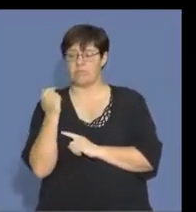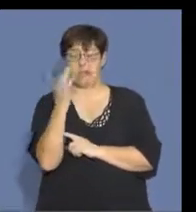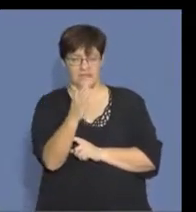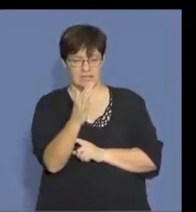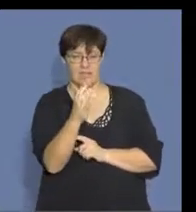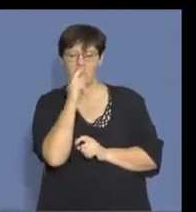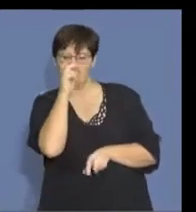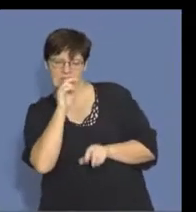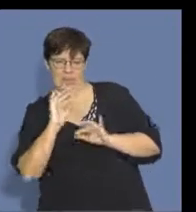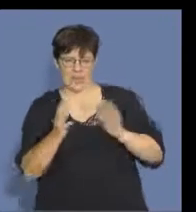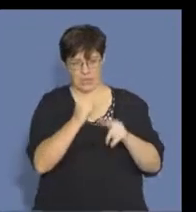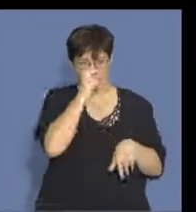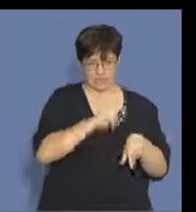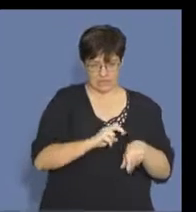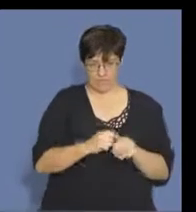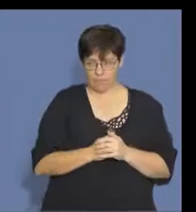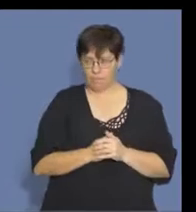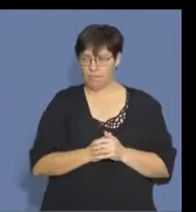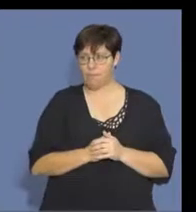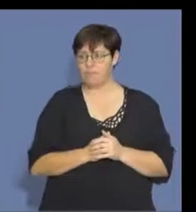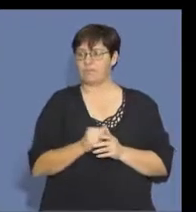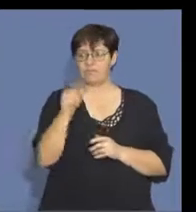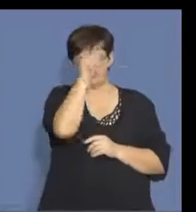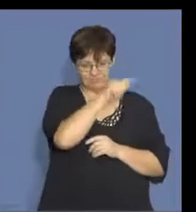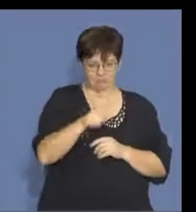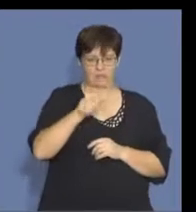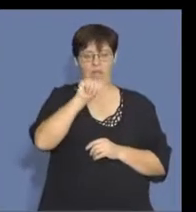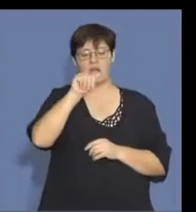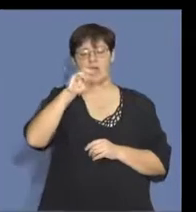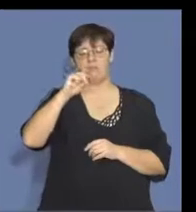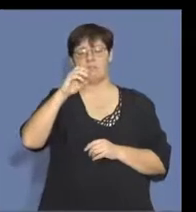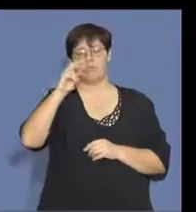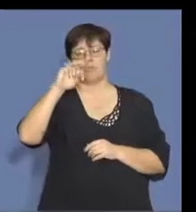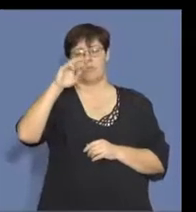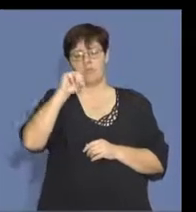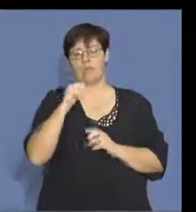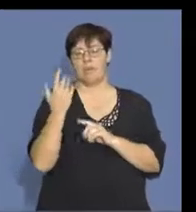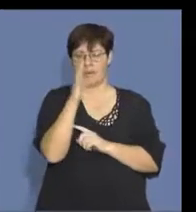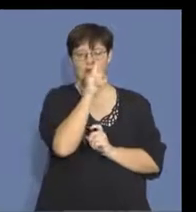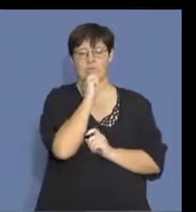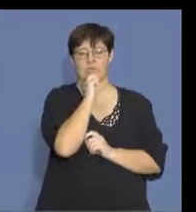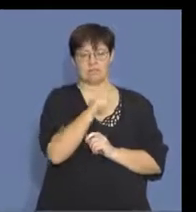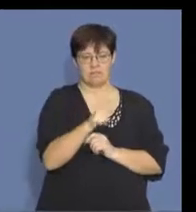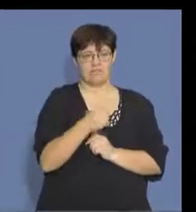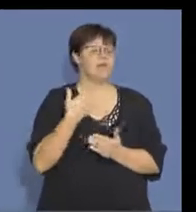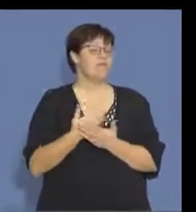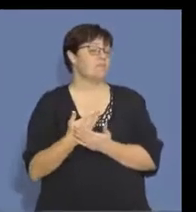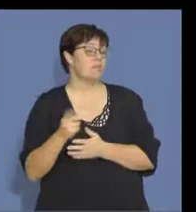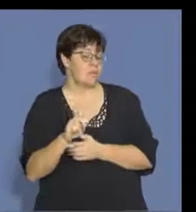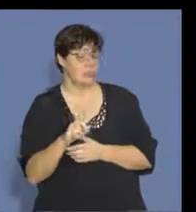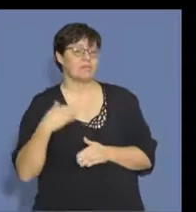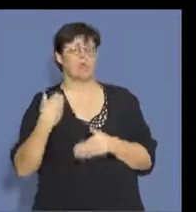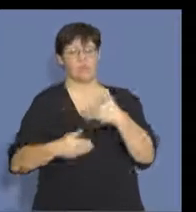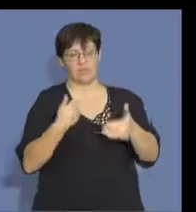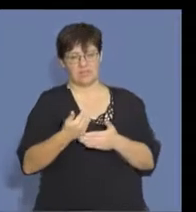as needed. So you can see here ammonium is used by the plants, and this ammonium is available for the process